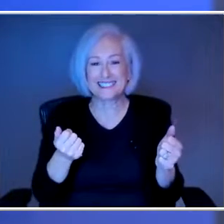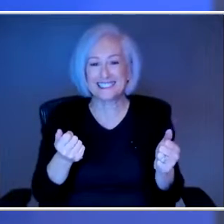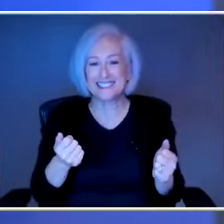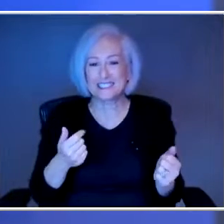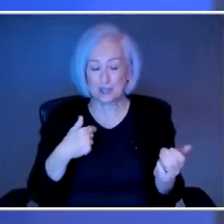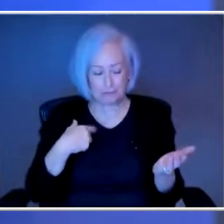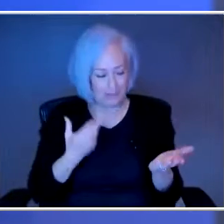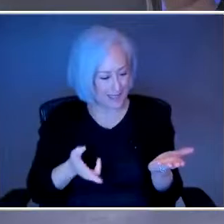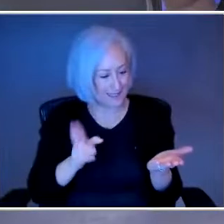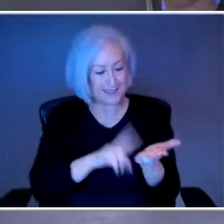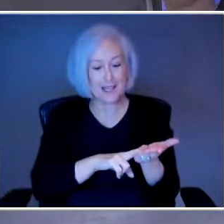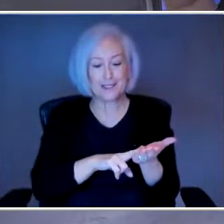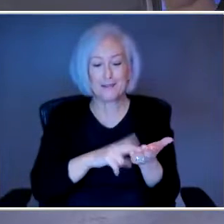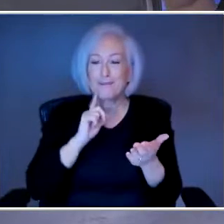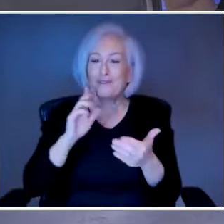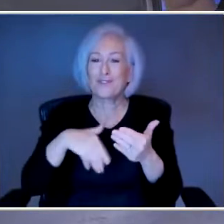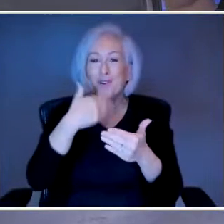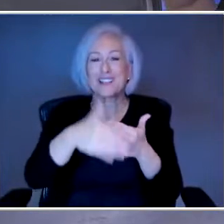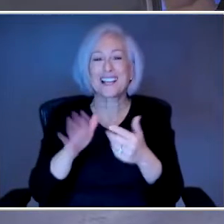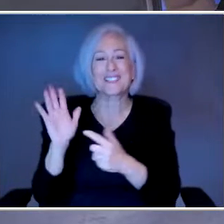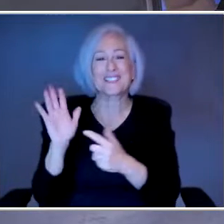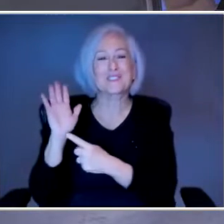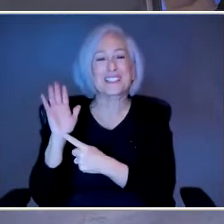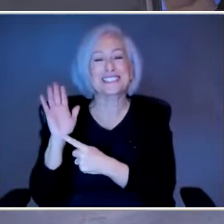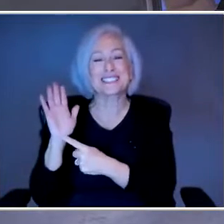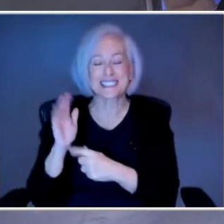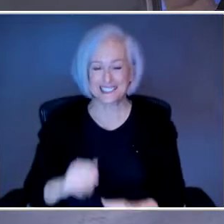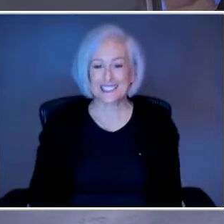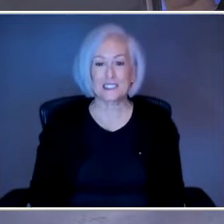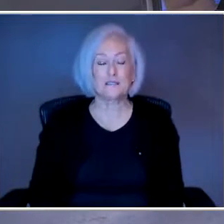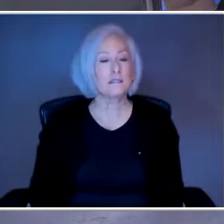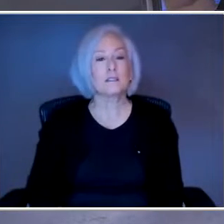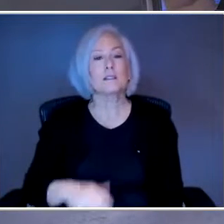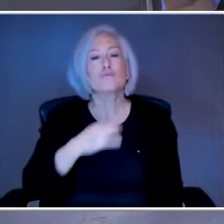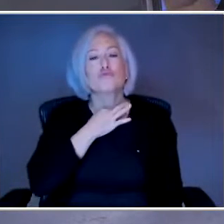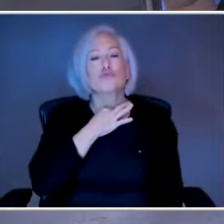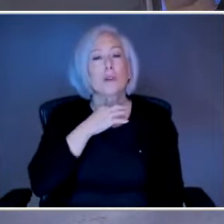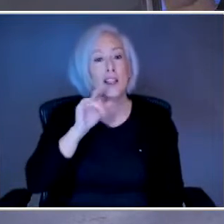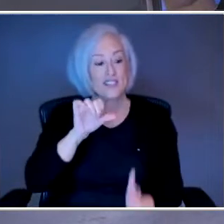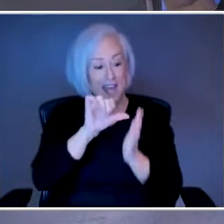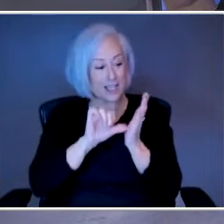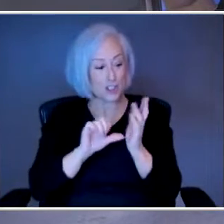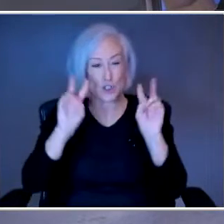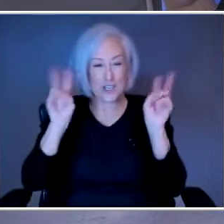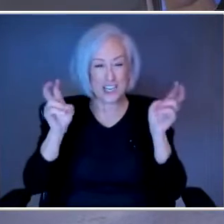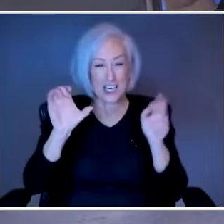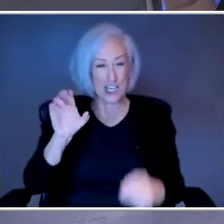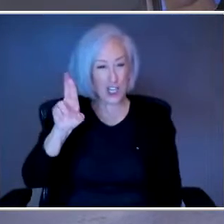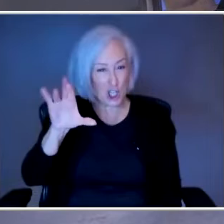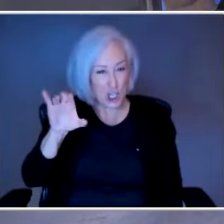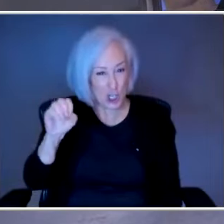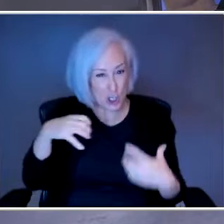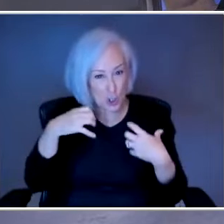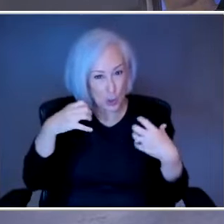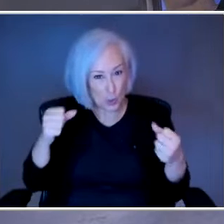wrist. So did this surgery cure, if you will, a carpal tunnel for